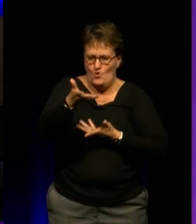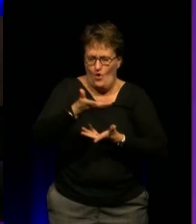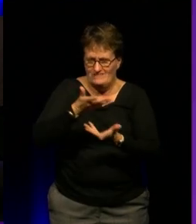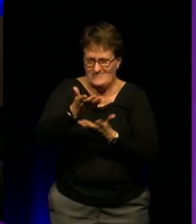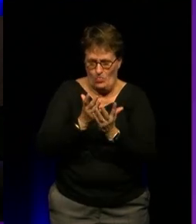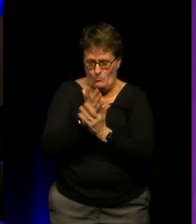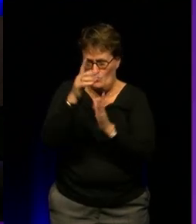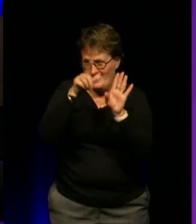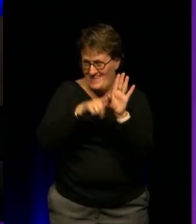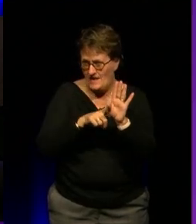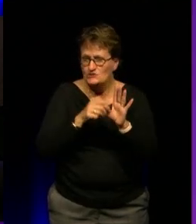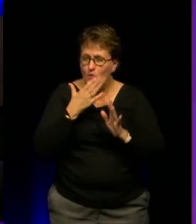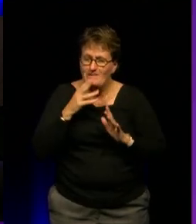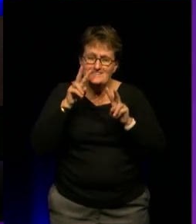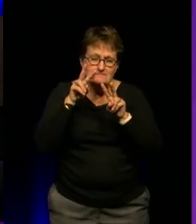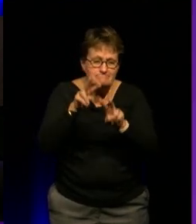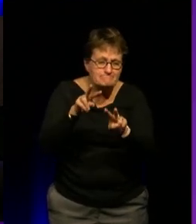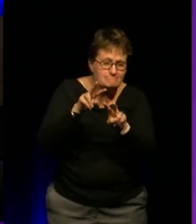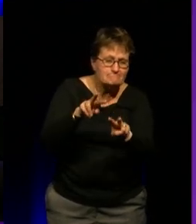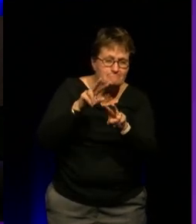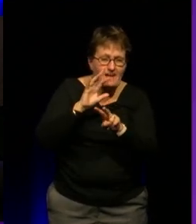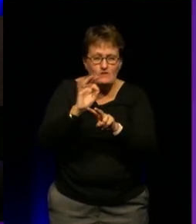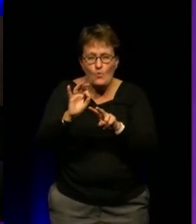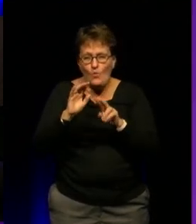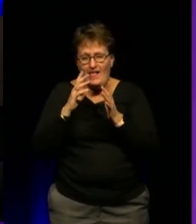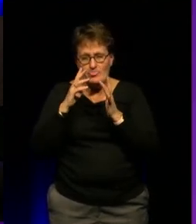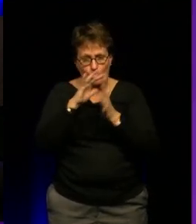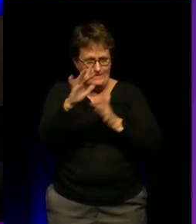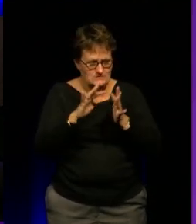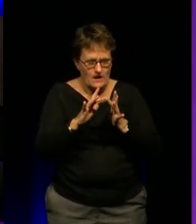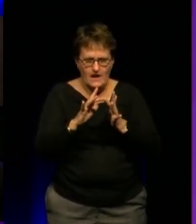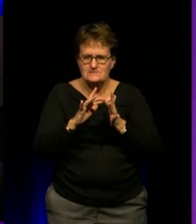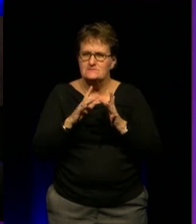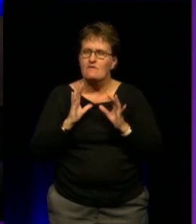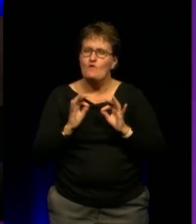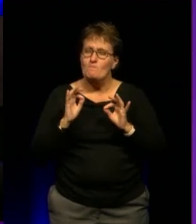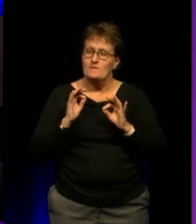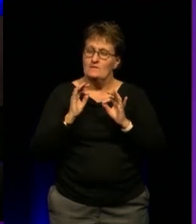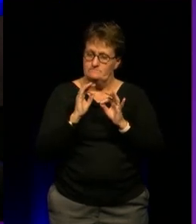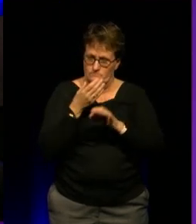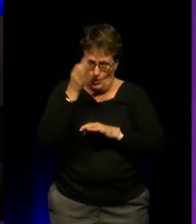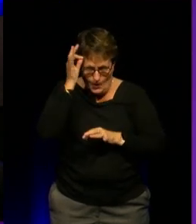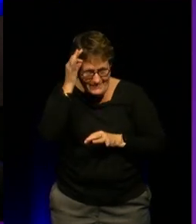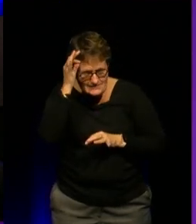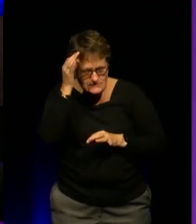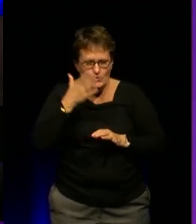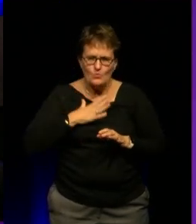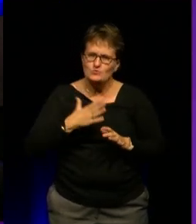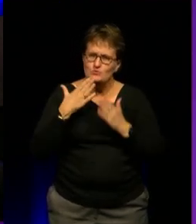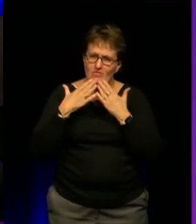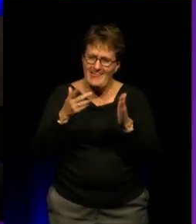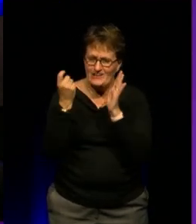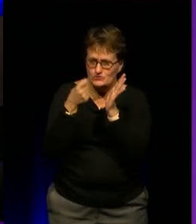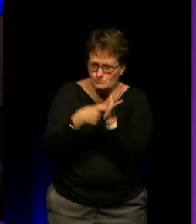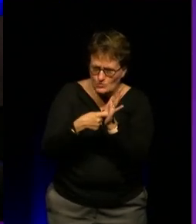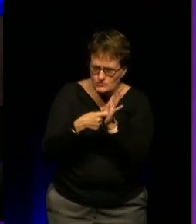throughout the year, so please visit the website regularly. On behalf of the Governing Committee, I would like now to also thank our